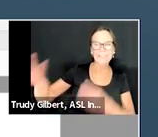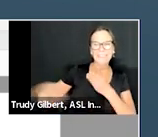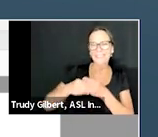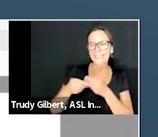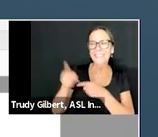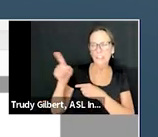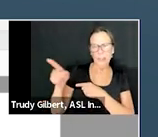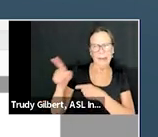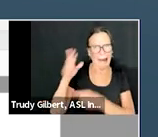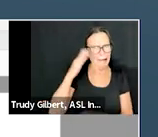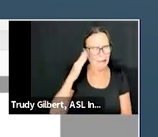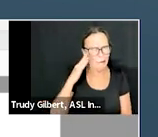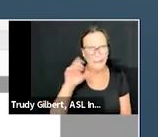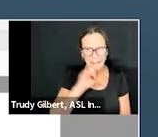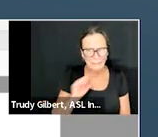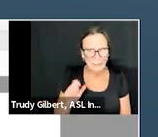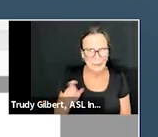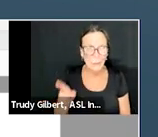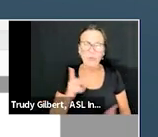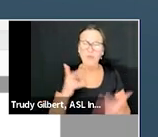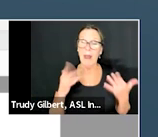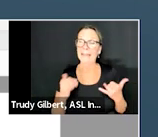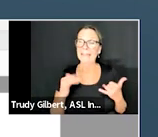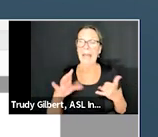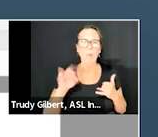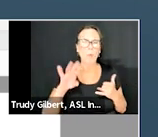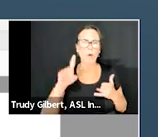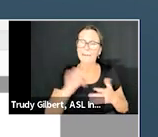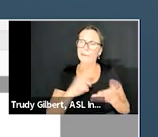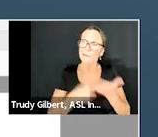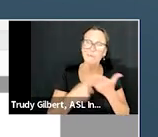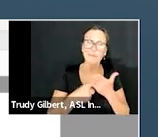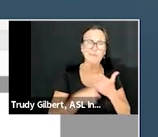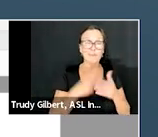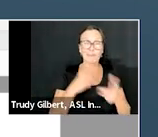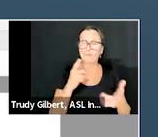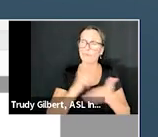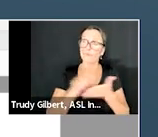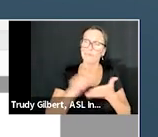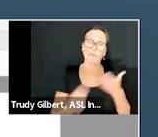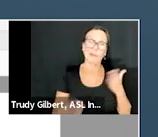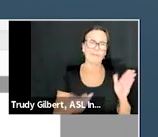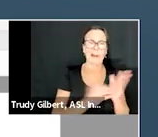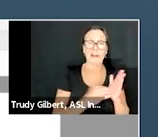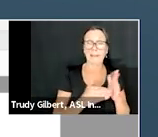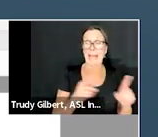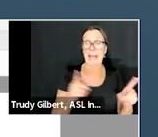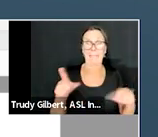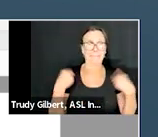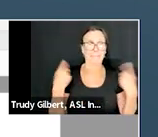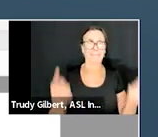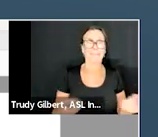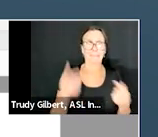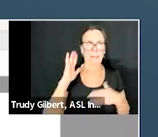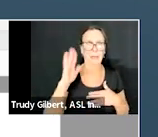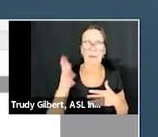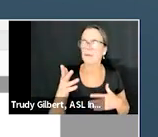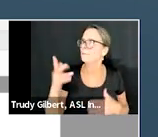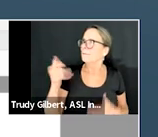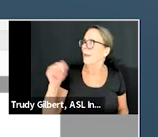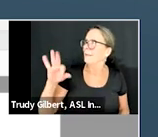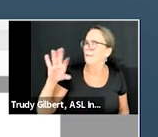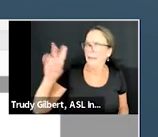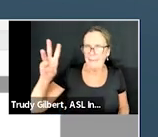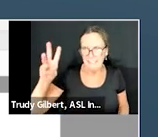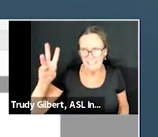quite old. We are in the middle of a code round, which we hope will be our first full rewrite since 1996. We have a lot of good stuff